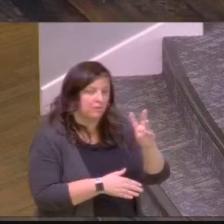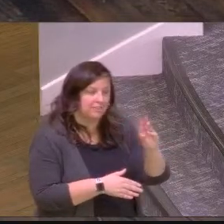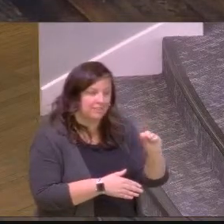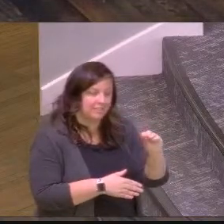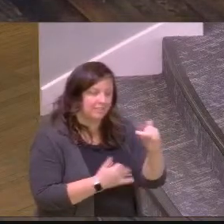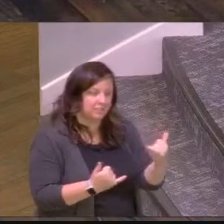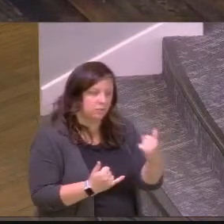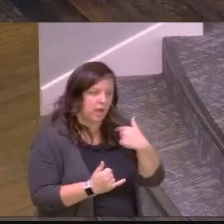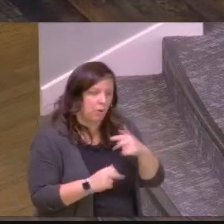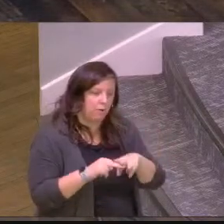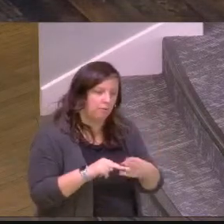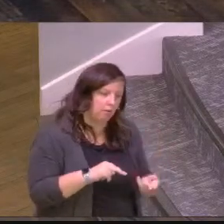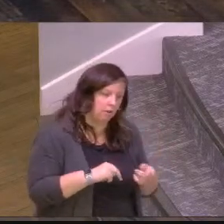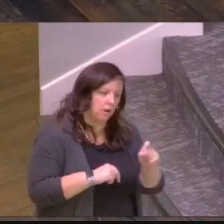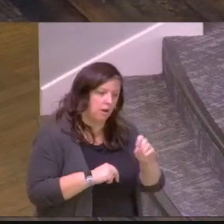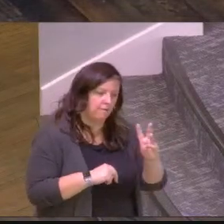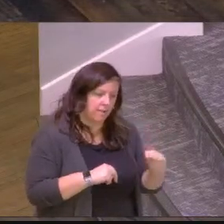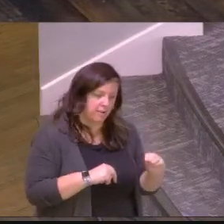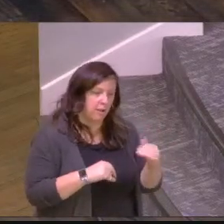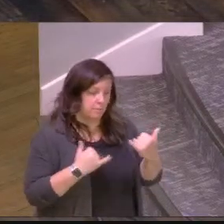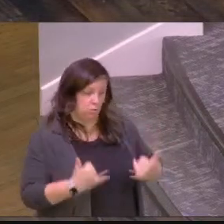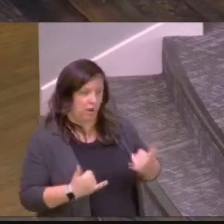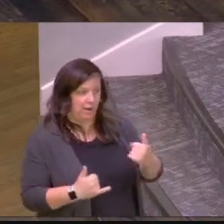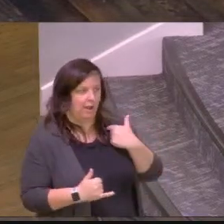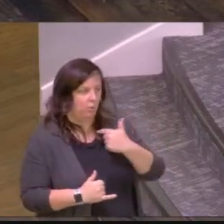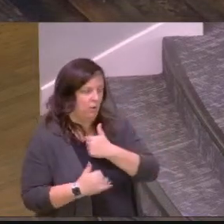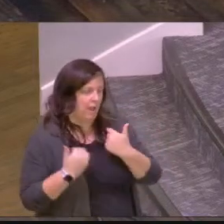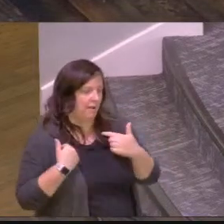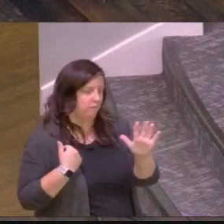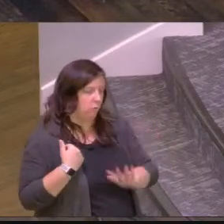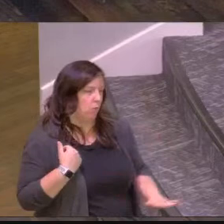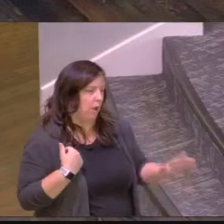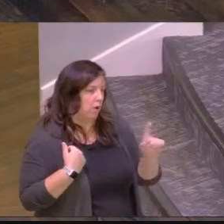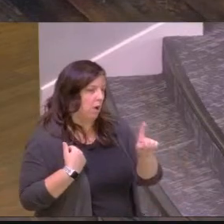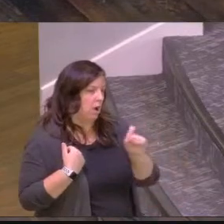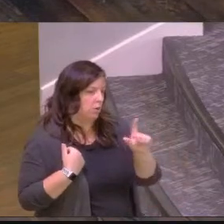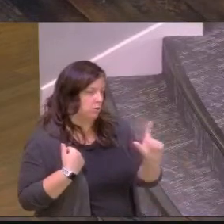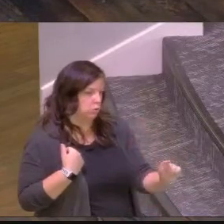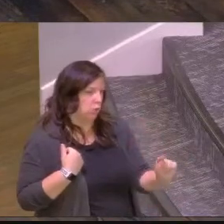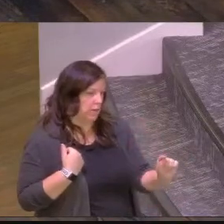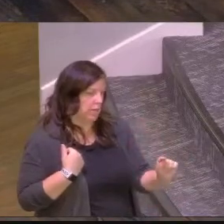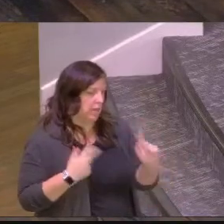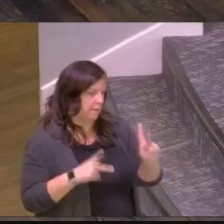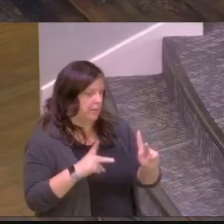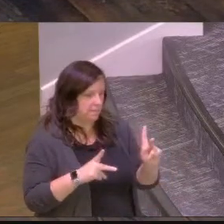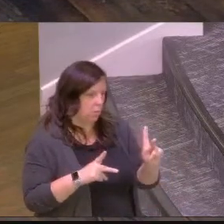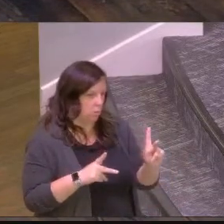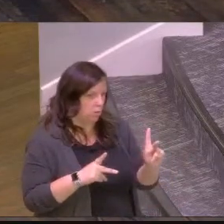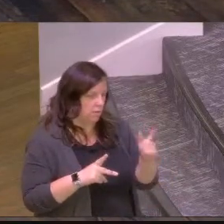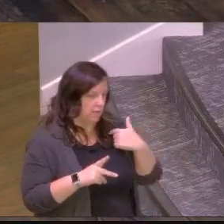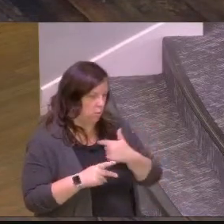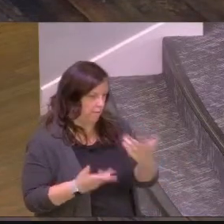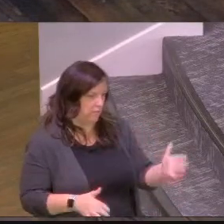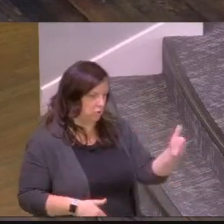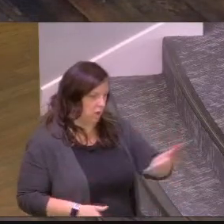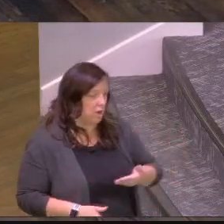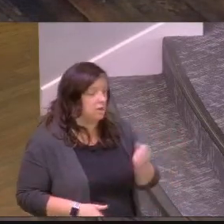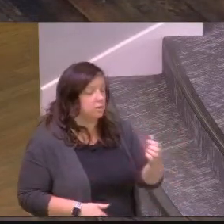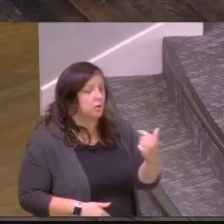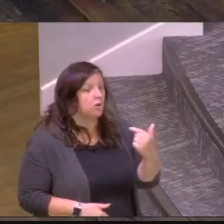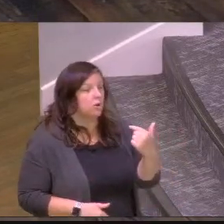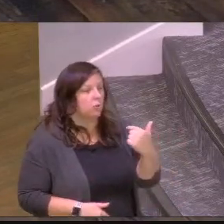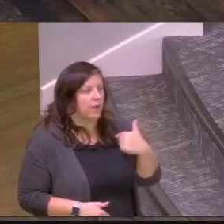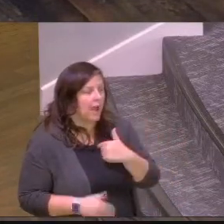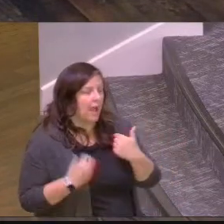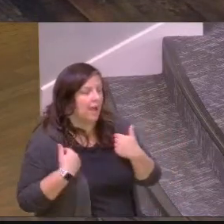almost 150. Currently, we have about 120 employed. So we have several positions open. So what I did, I just rolled